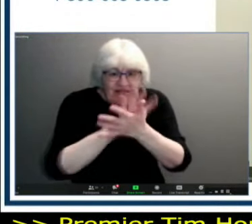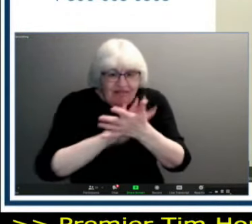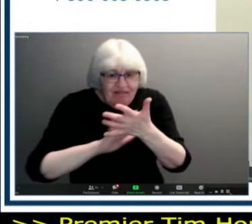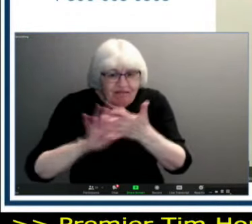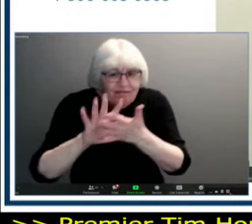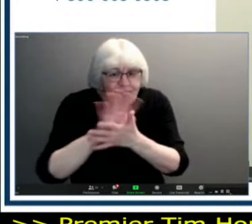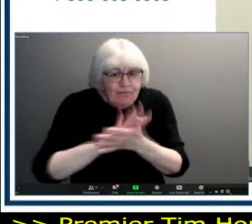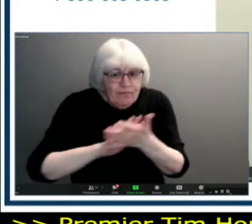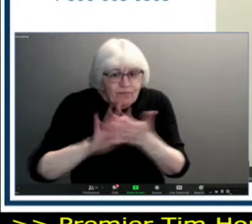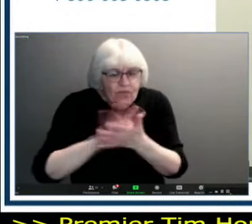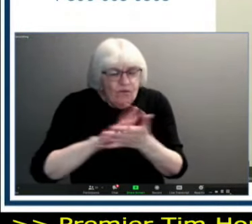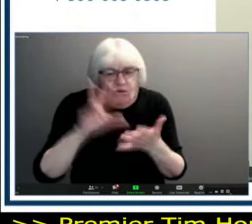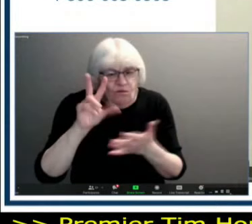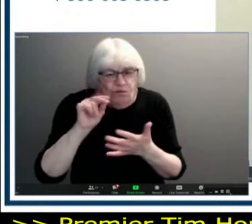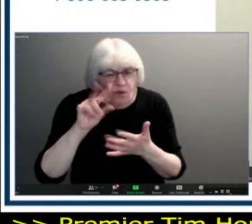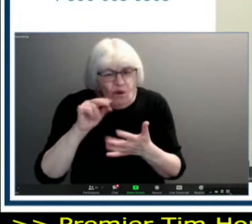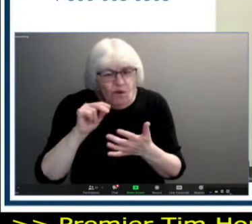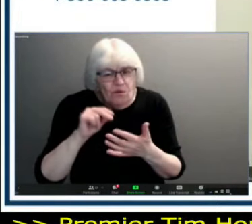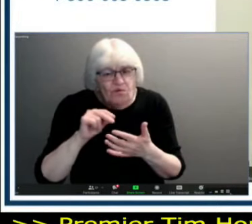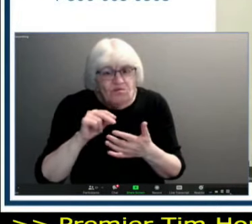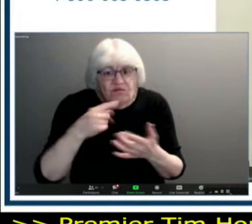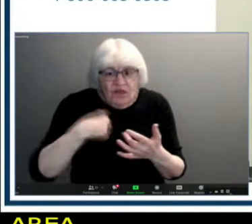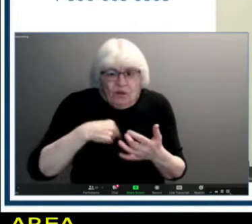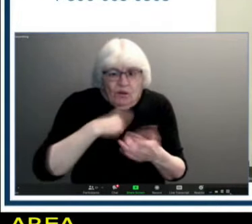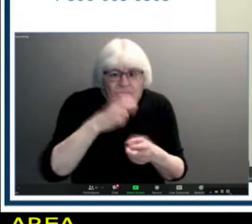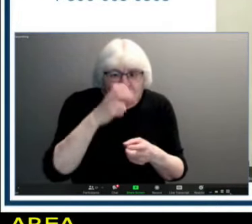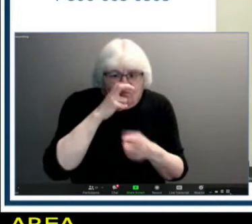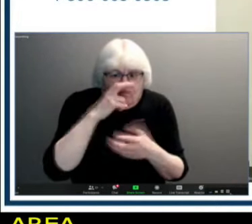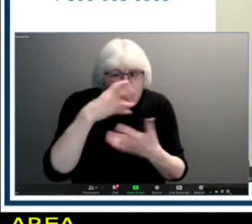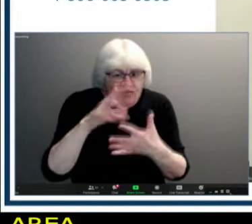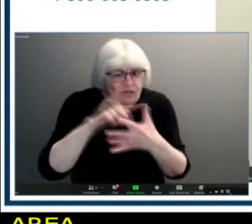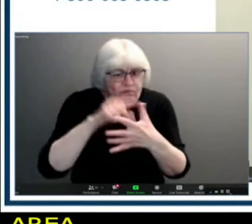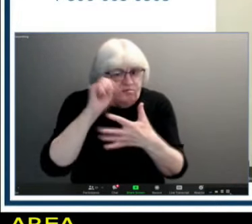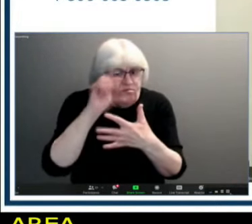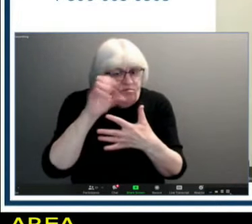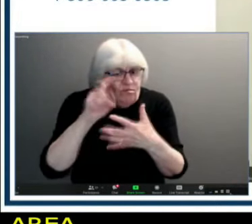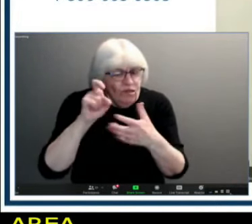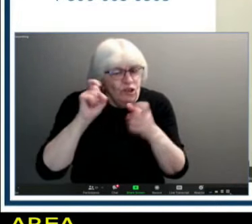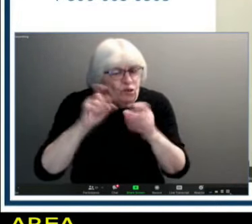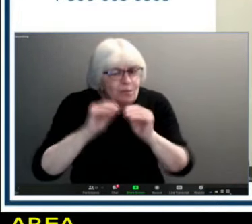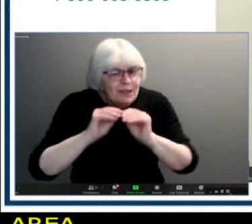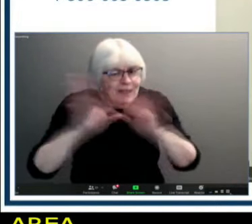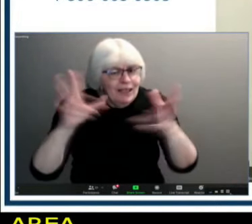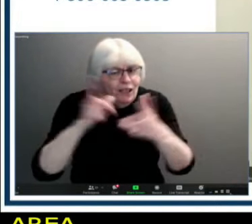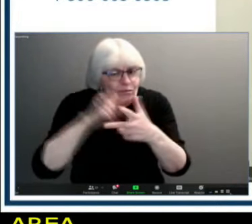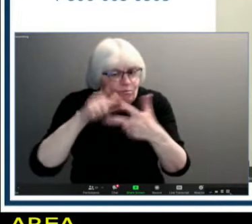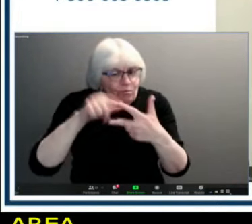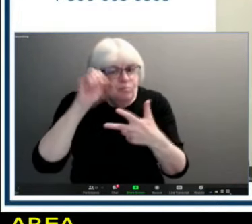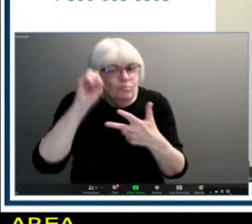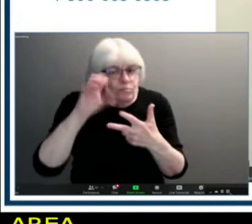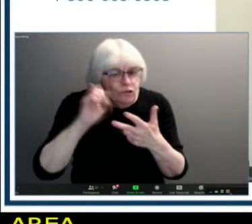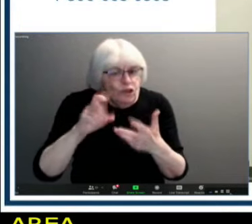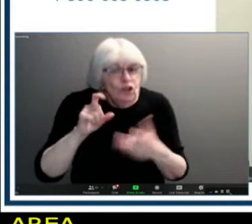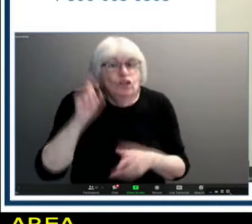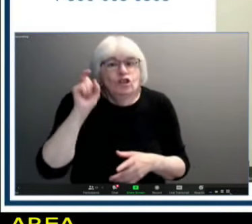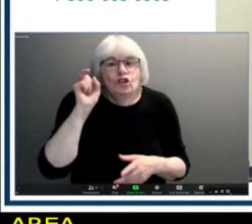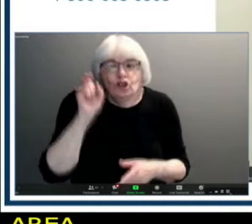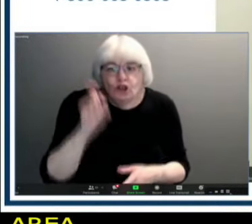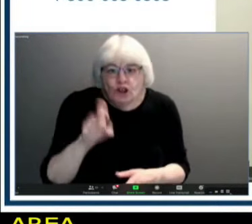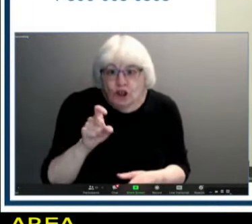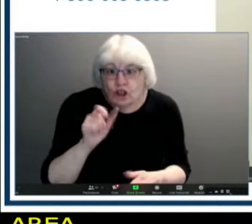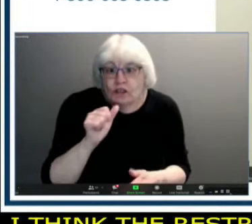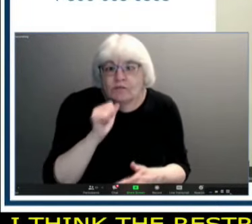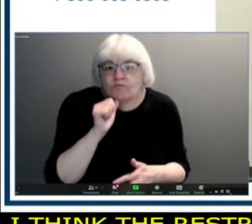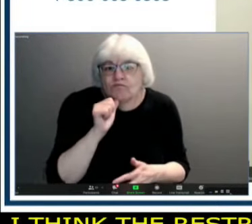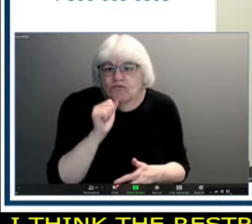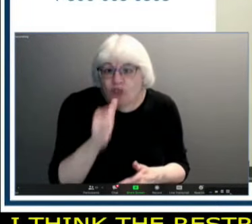be pretty clear. And what you shouldn't do is put yourself in a situation where you find out